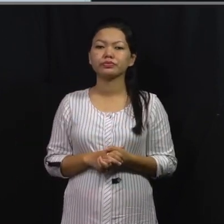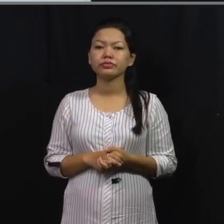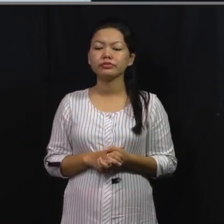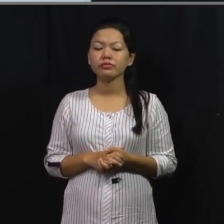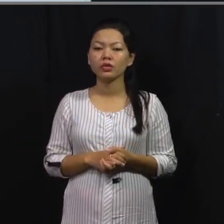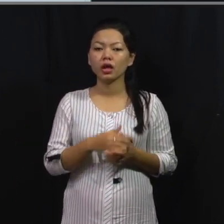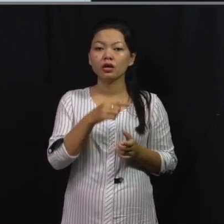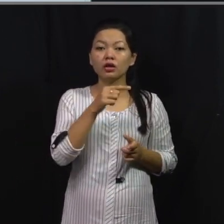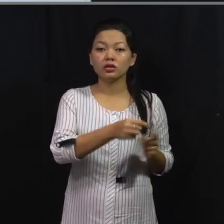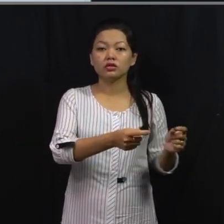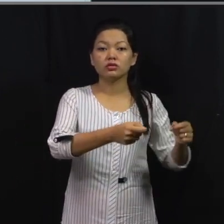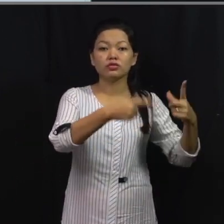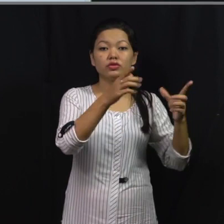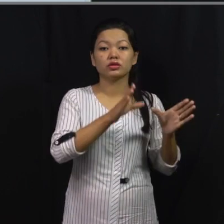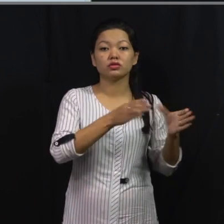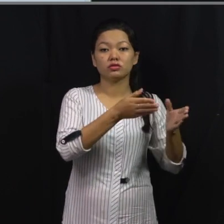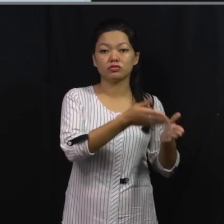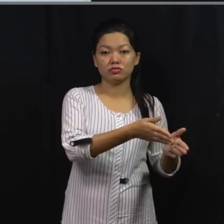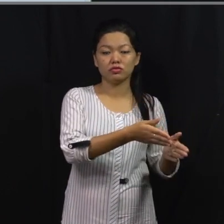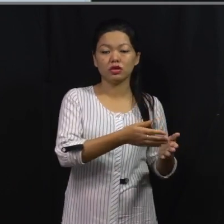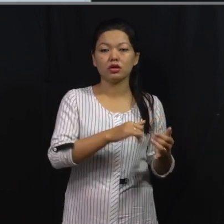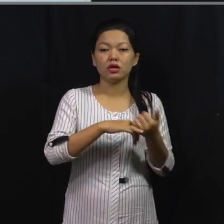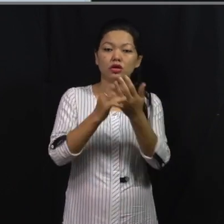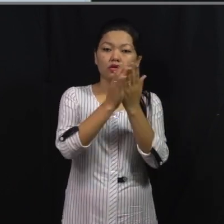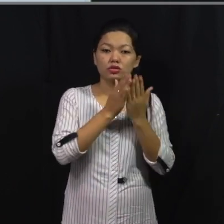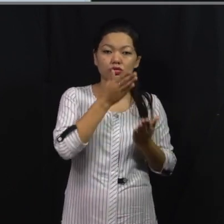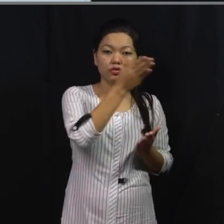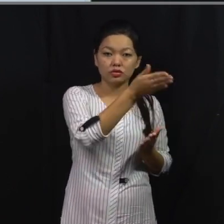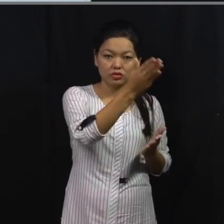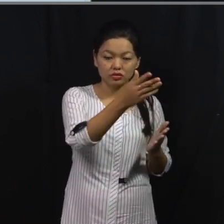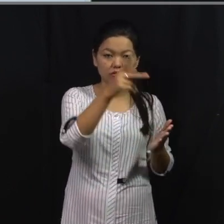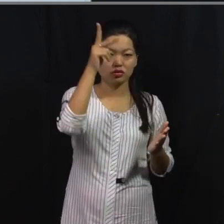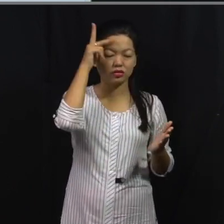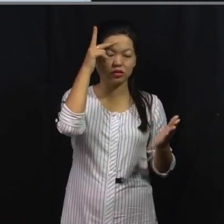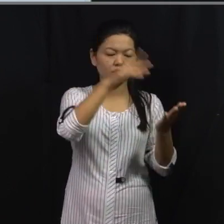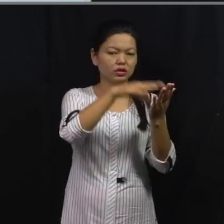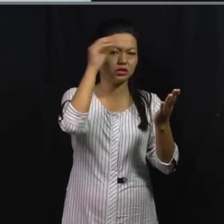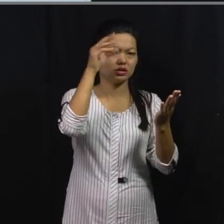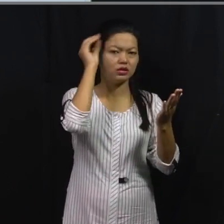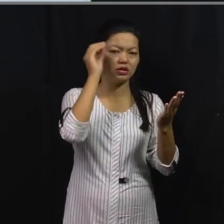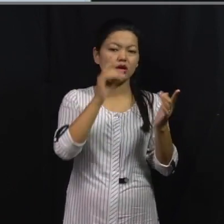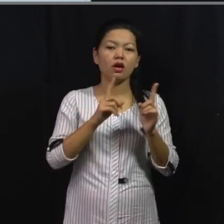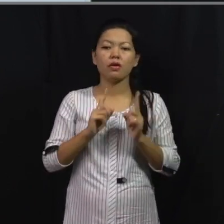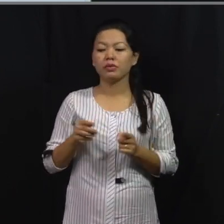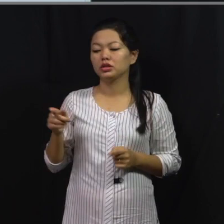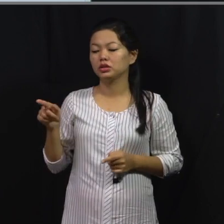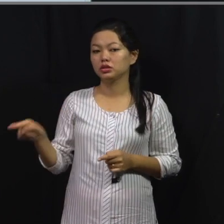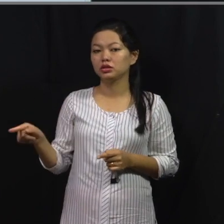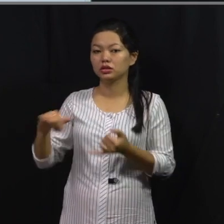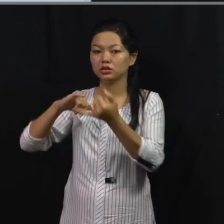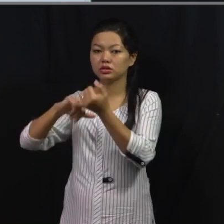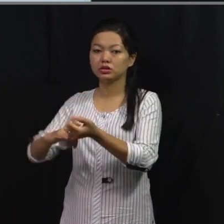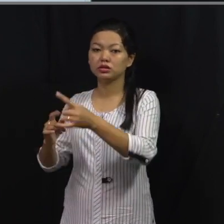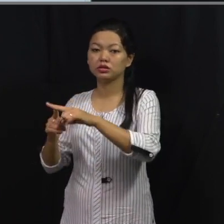are educationally backward. Why? Because they were not given the opportunities, okay, by the rest of